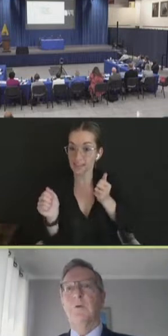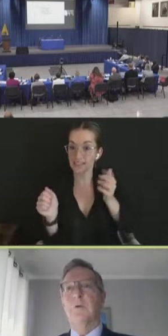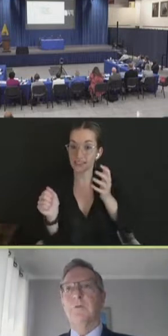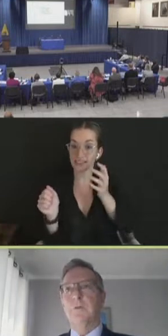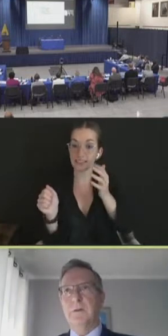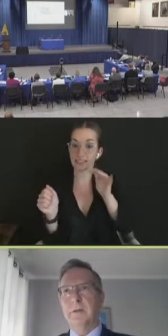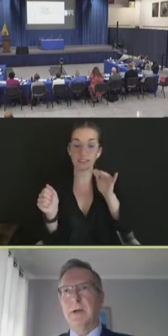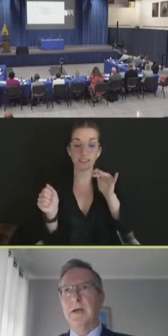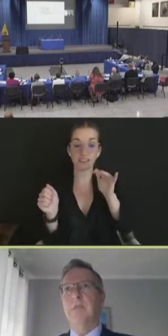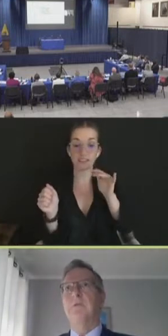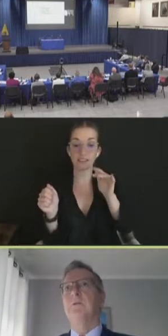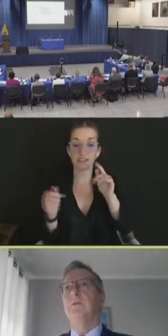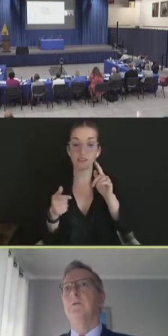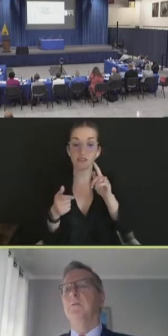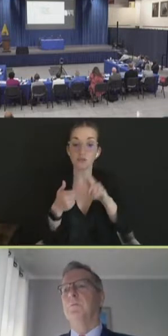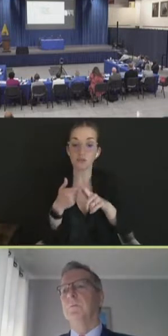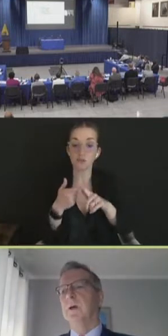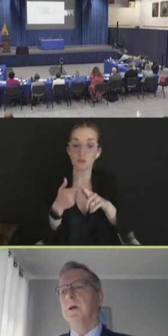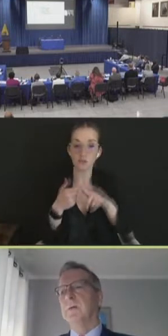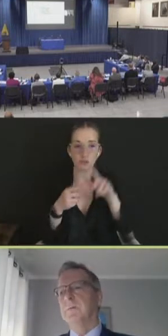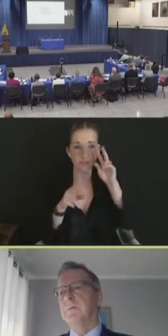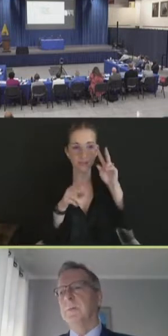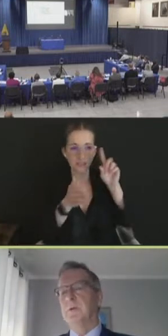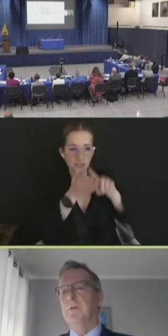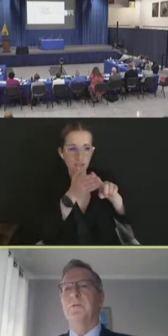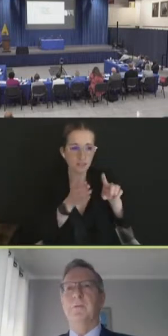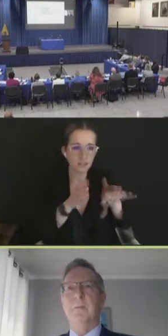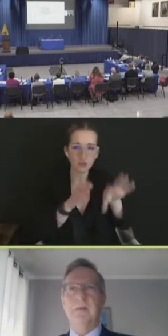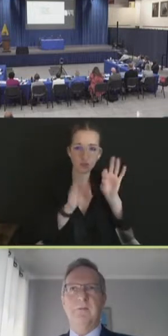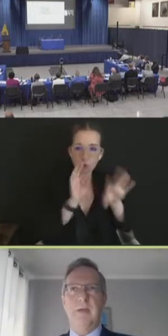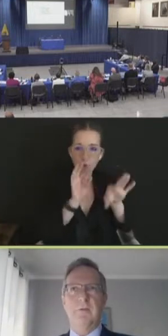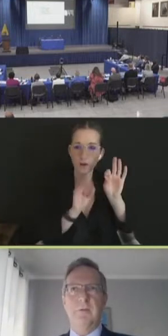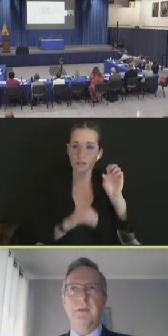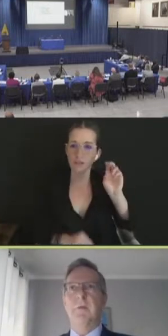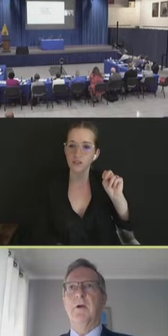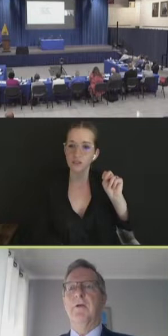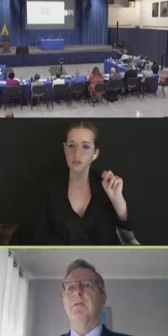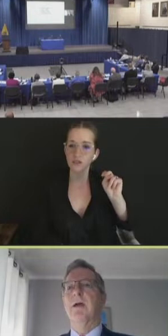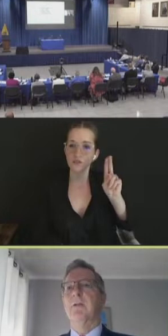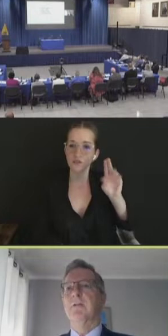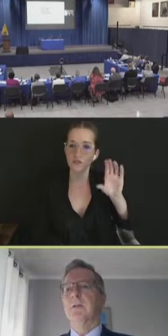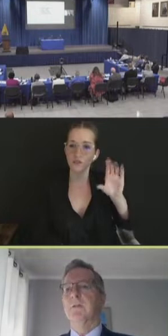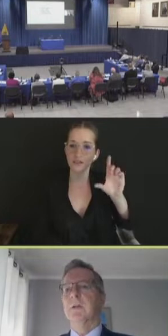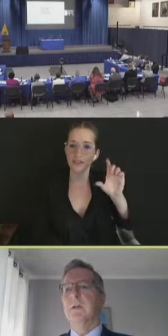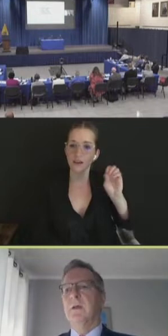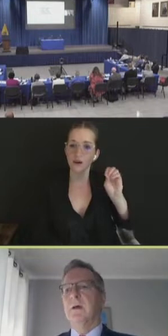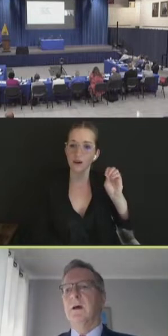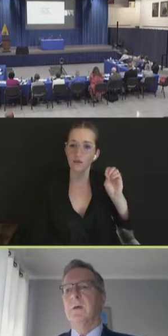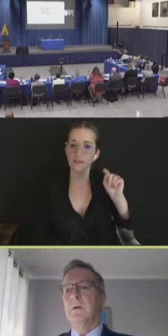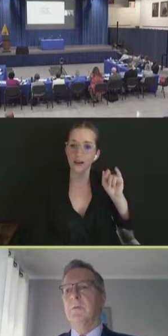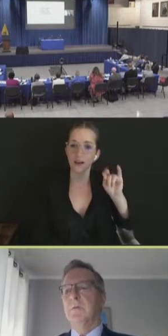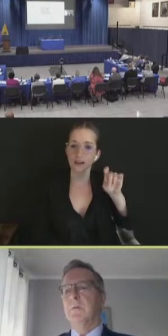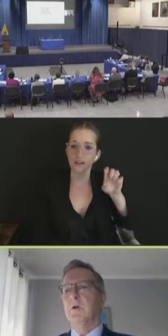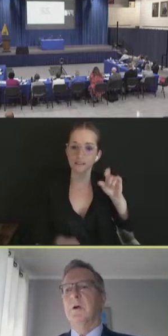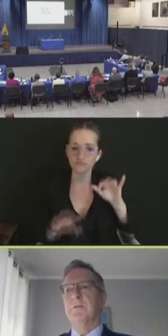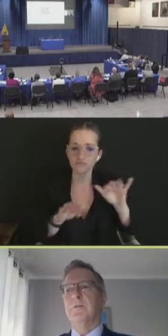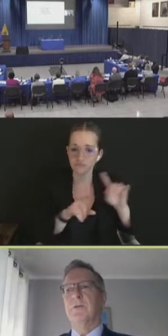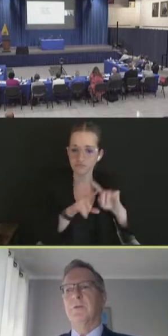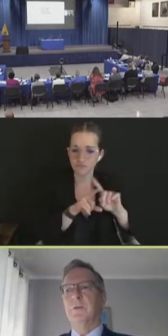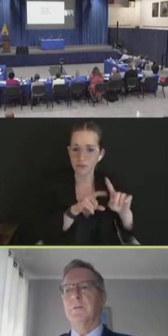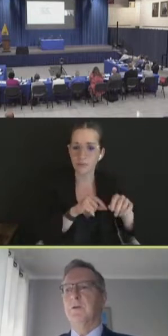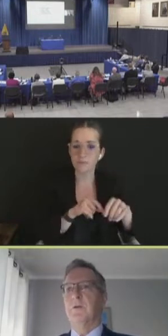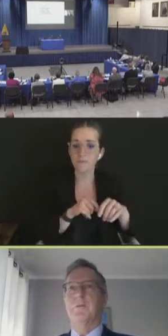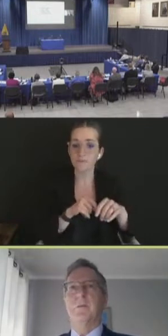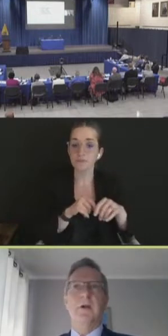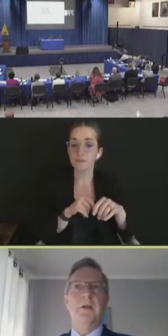to source nucleotides to used in the manufacturing of the mRNA vaccines. There were, of course,